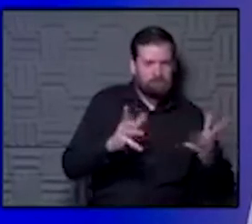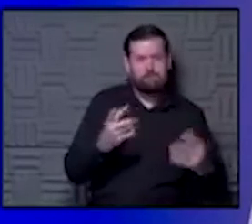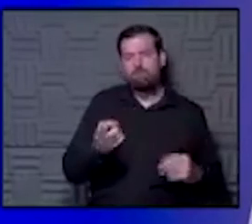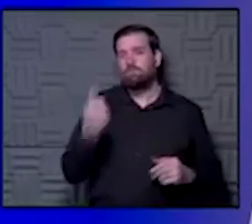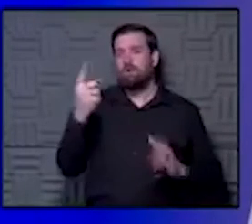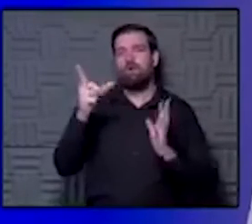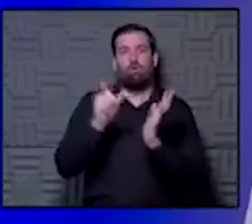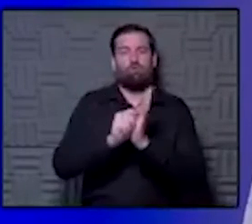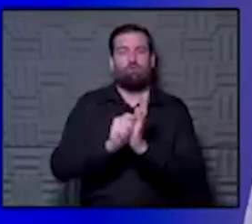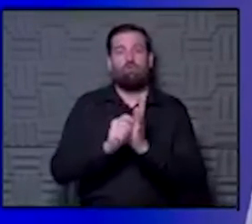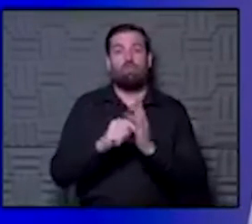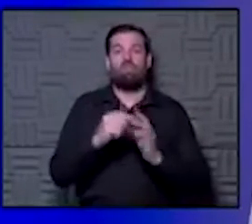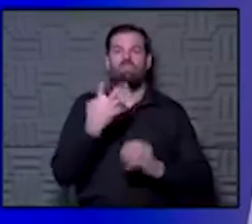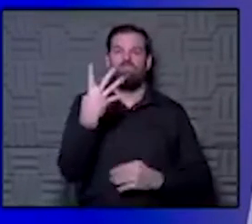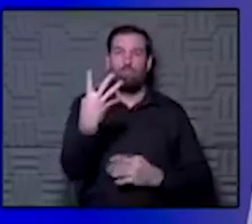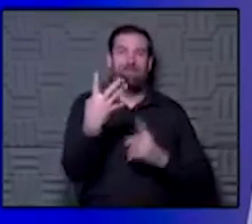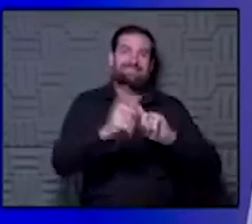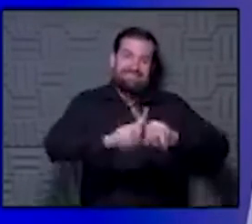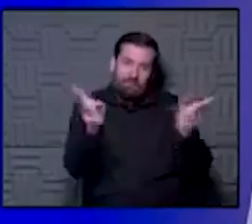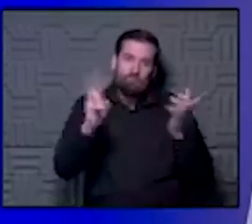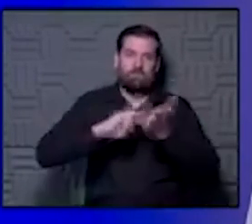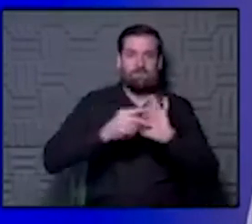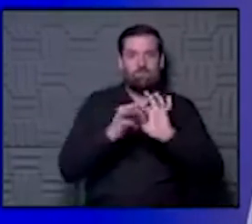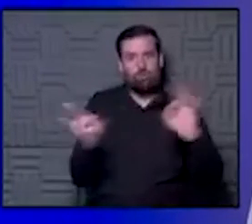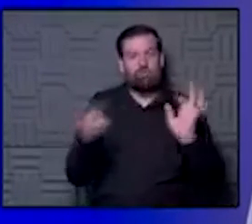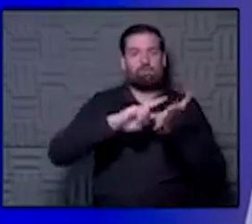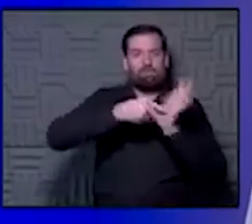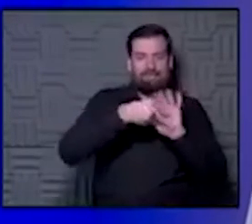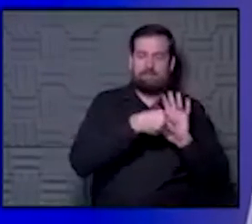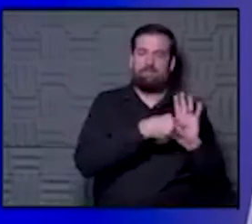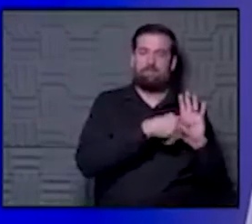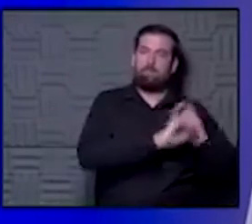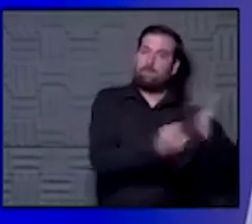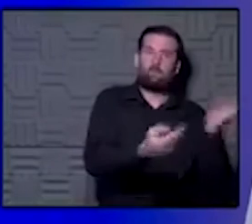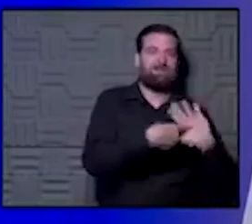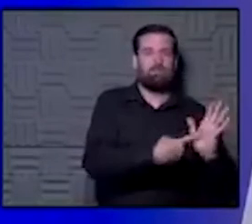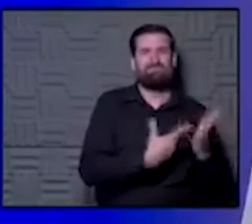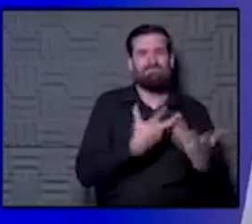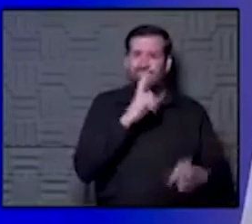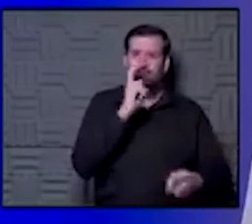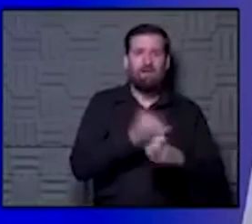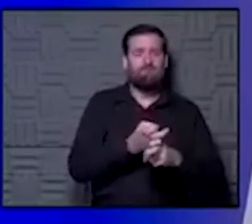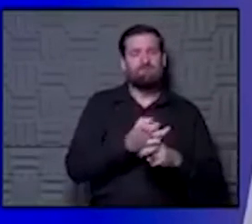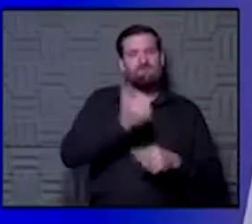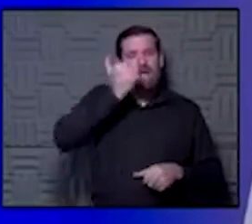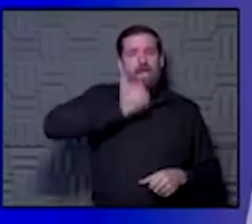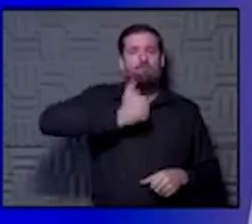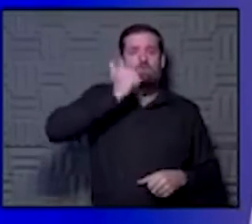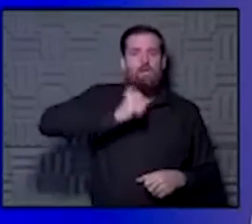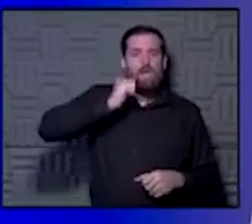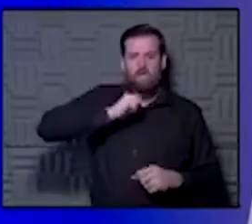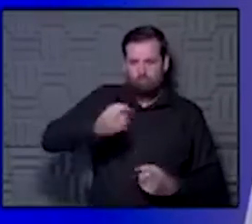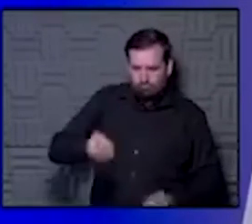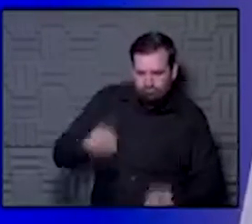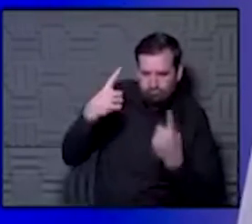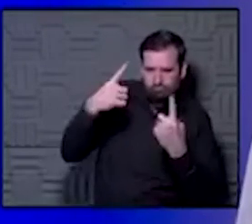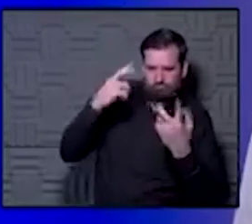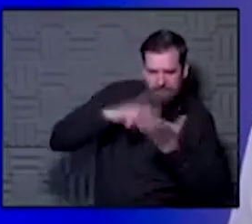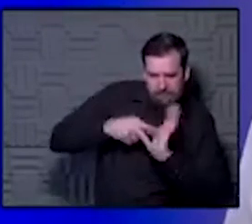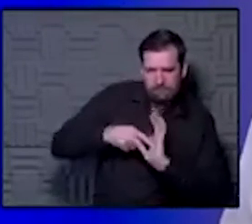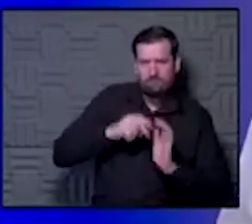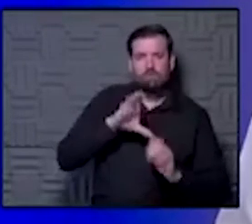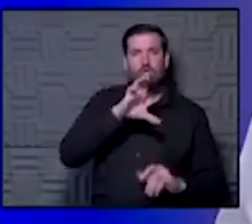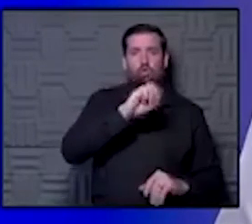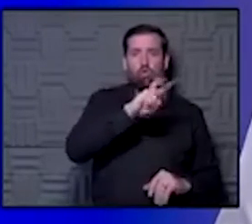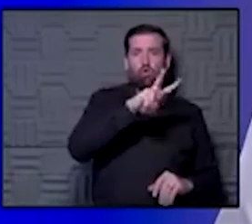was one article that had four different definitions of asymptomatic, because it's just difficult for people in a day-to-day basis to understand that. COVID-19